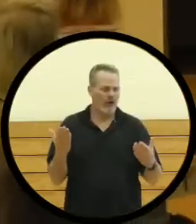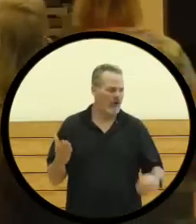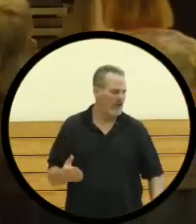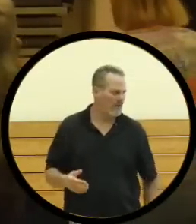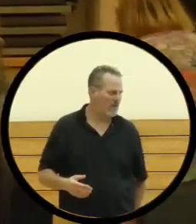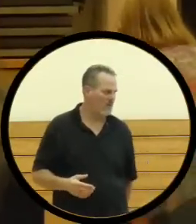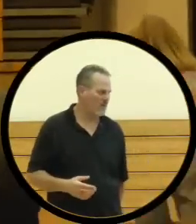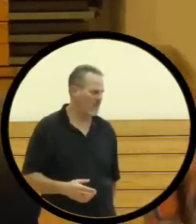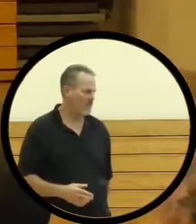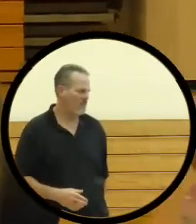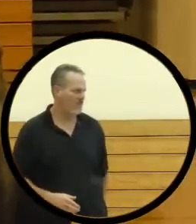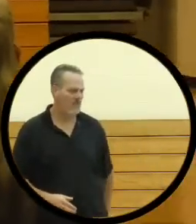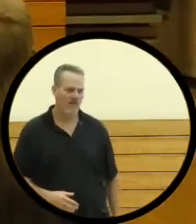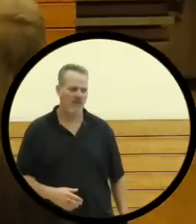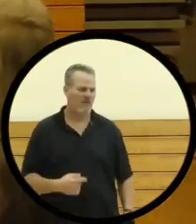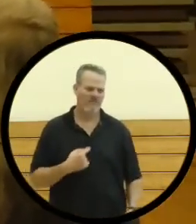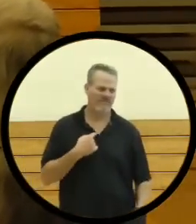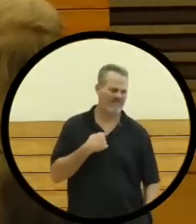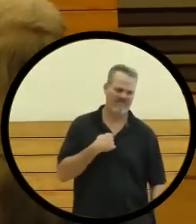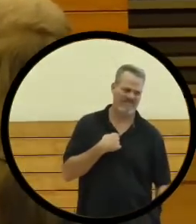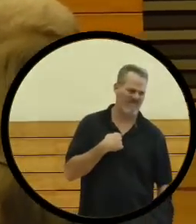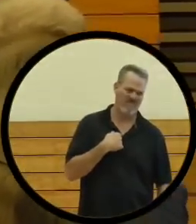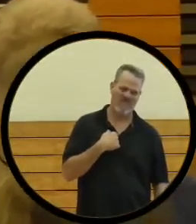We don't think there's any chance of that.